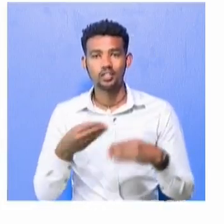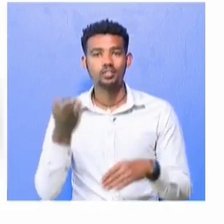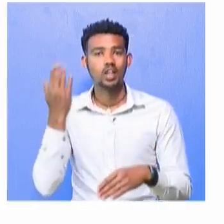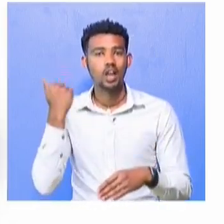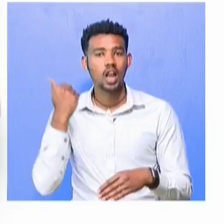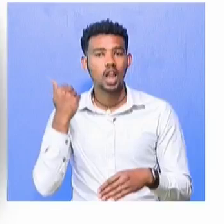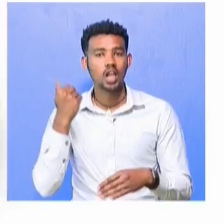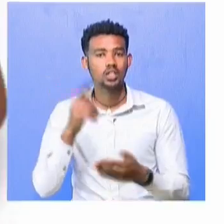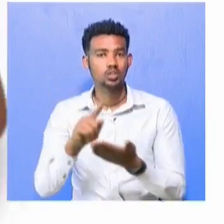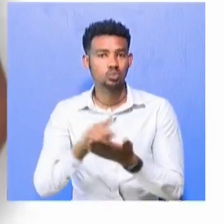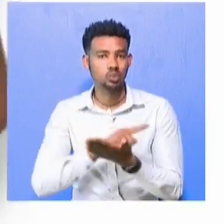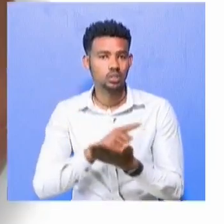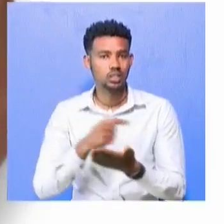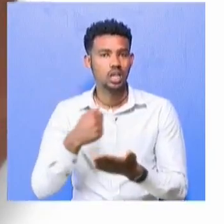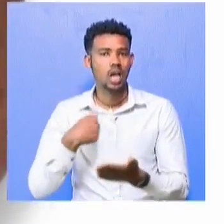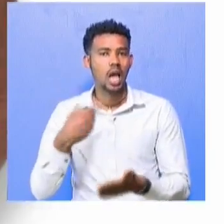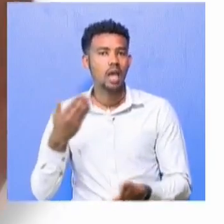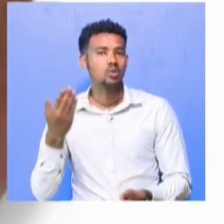I was